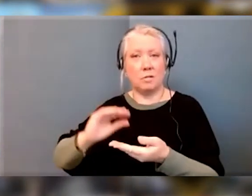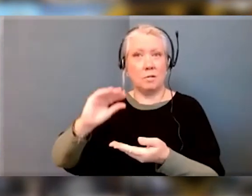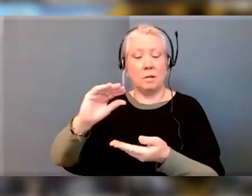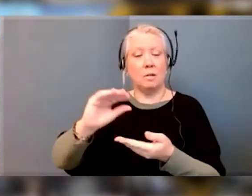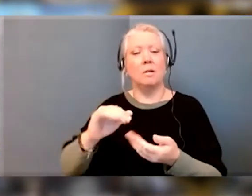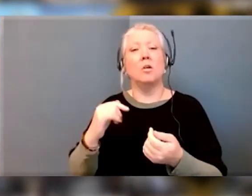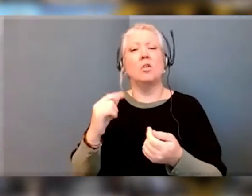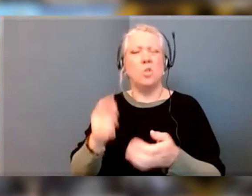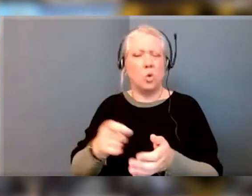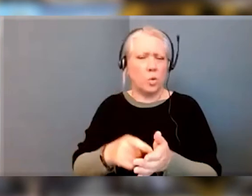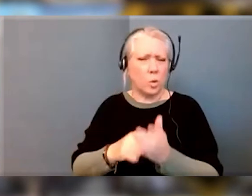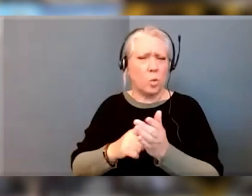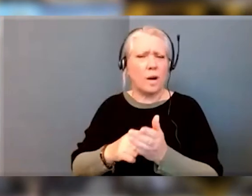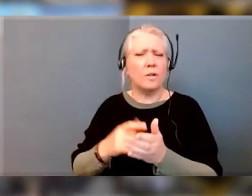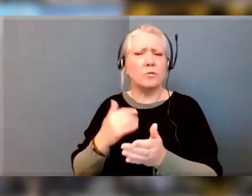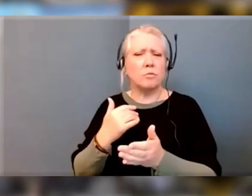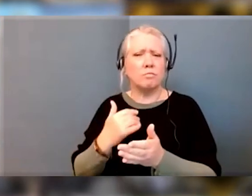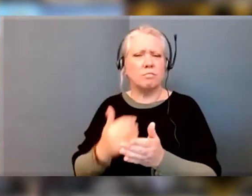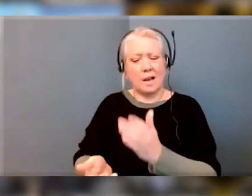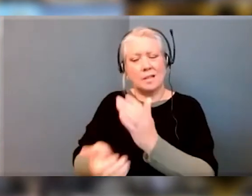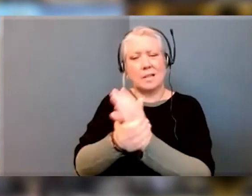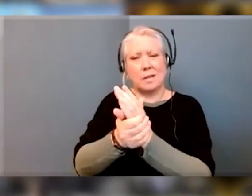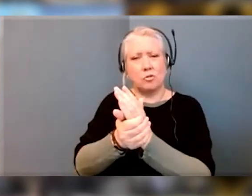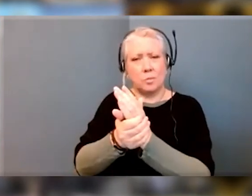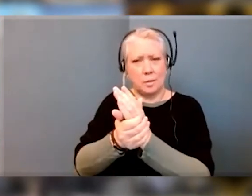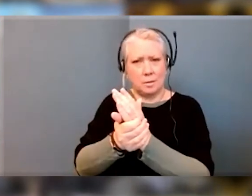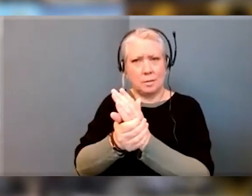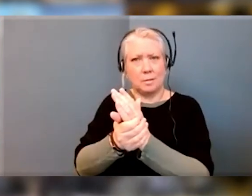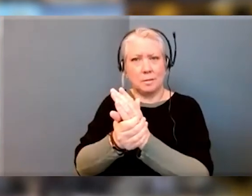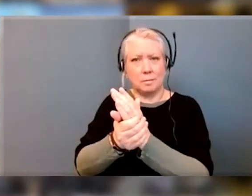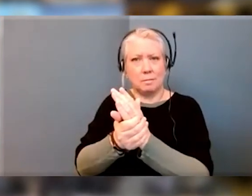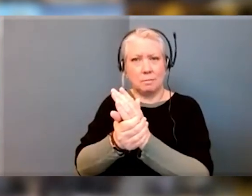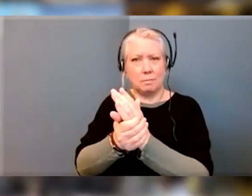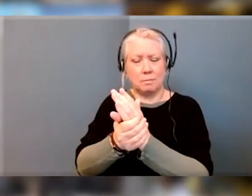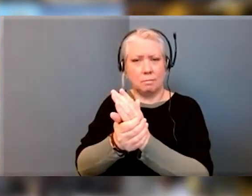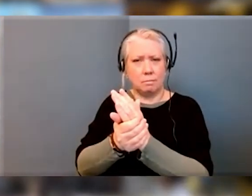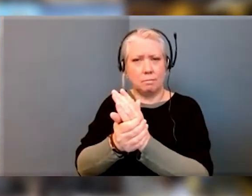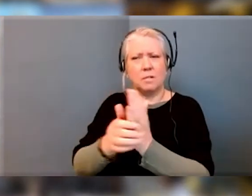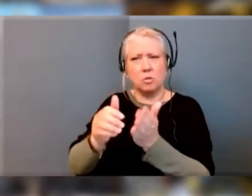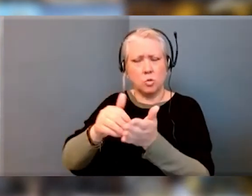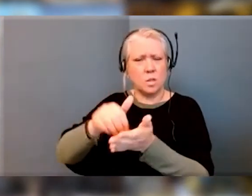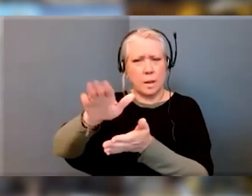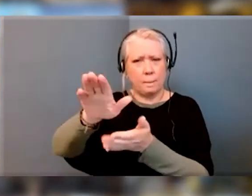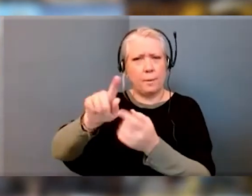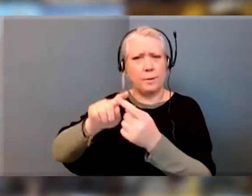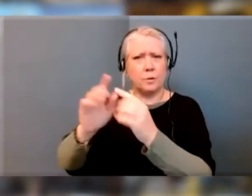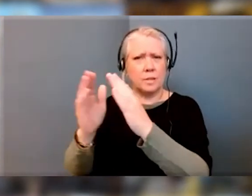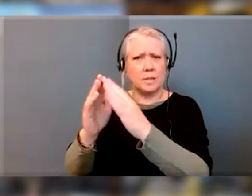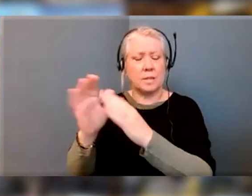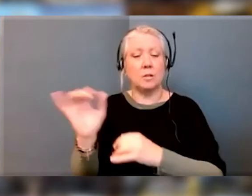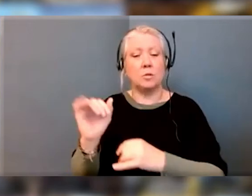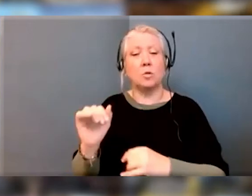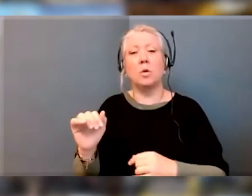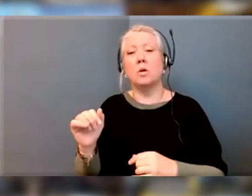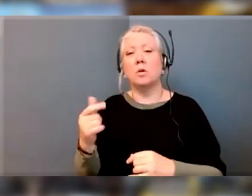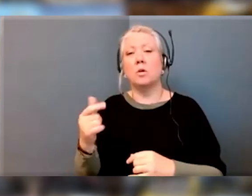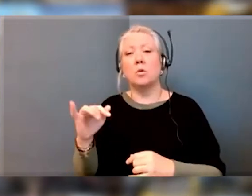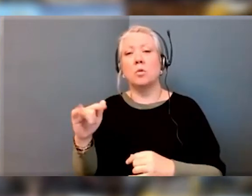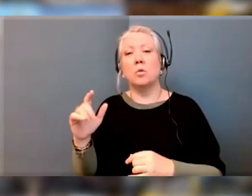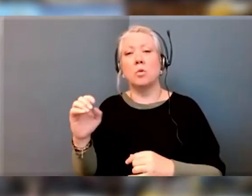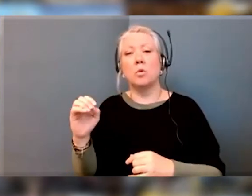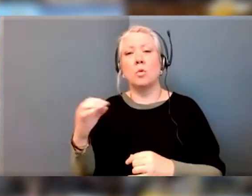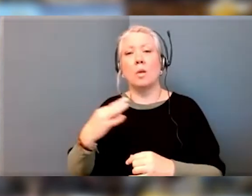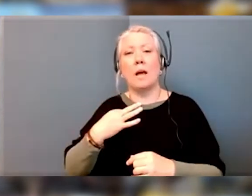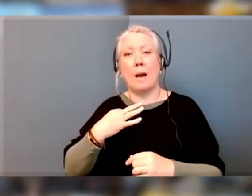that you must submit as well. So the Google application form